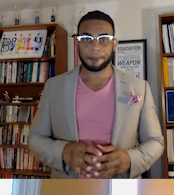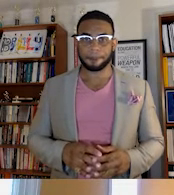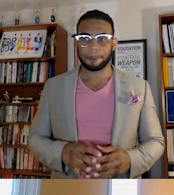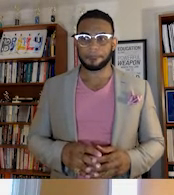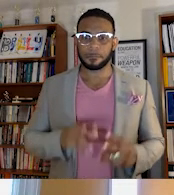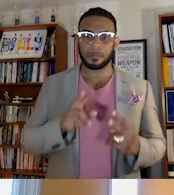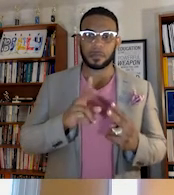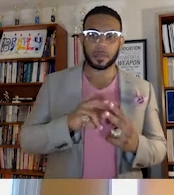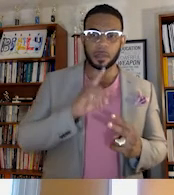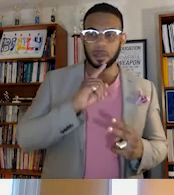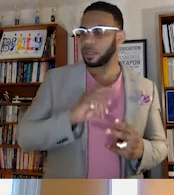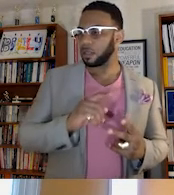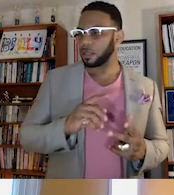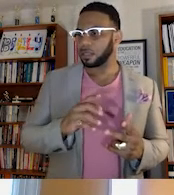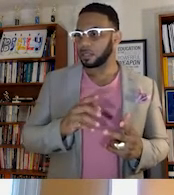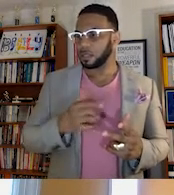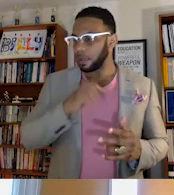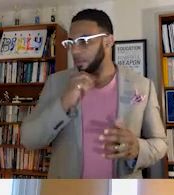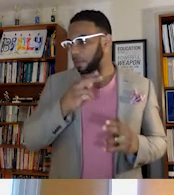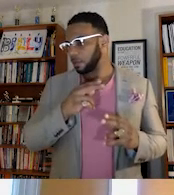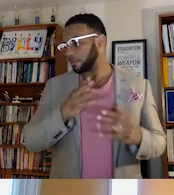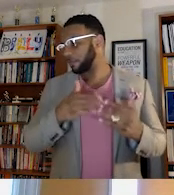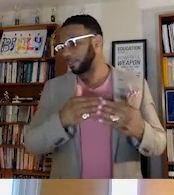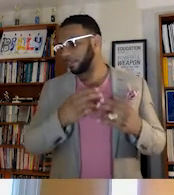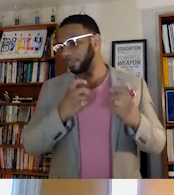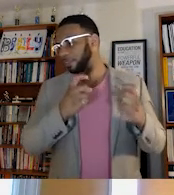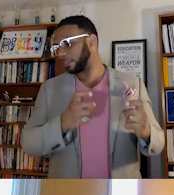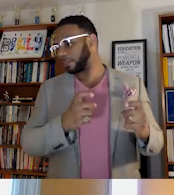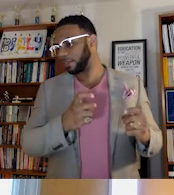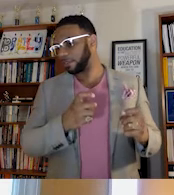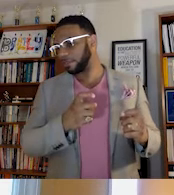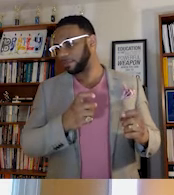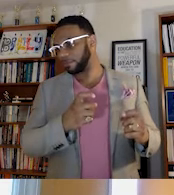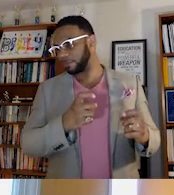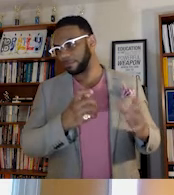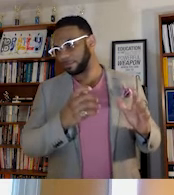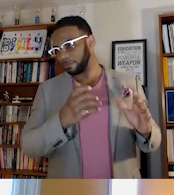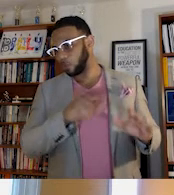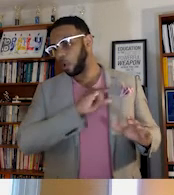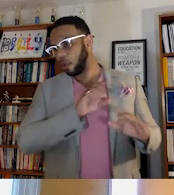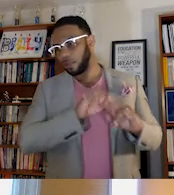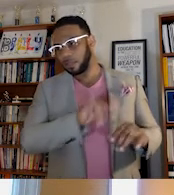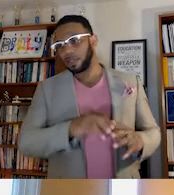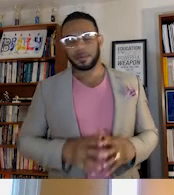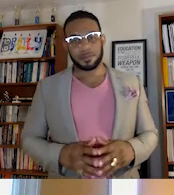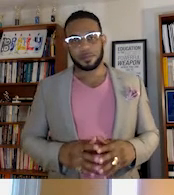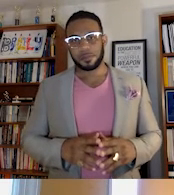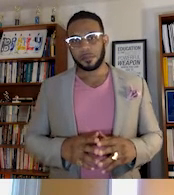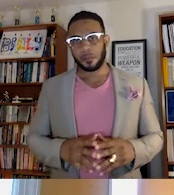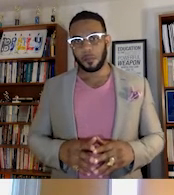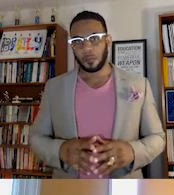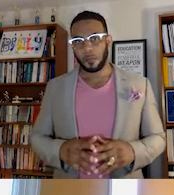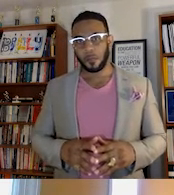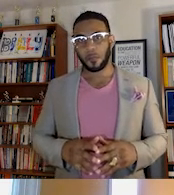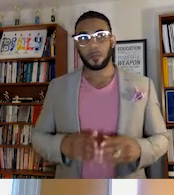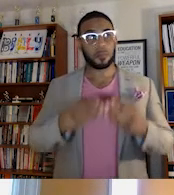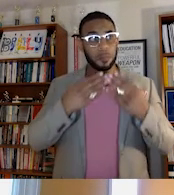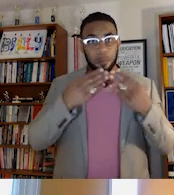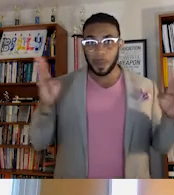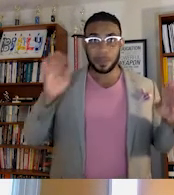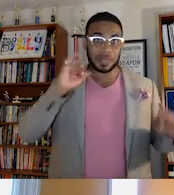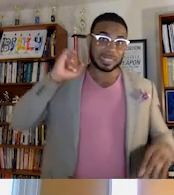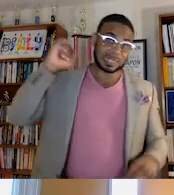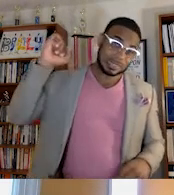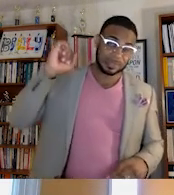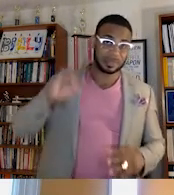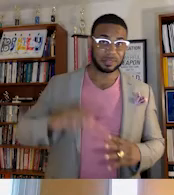Whether it's, no, I'm not going to even give quarter one there. Qualifiers. Yep. These are public lynchings.